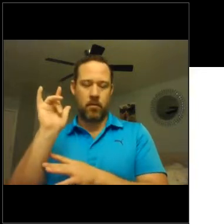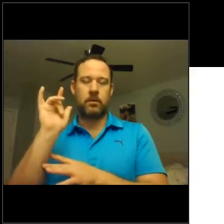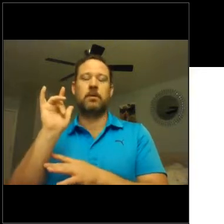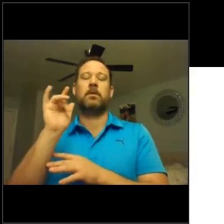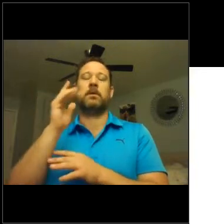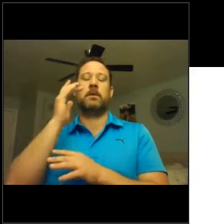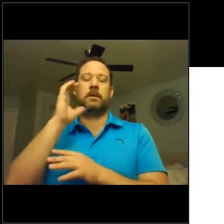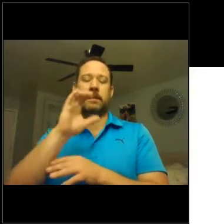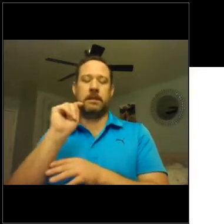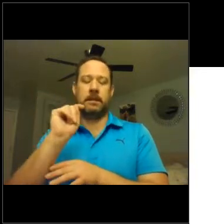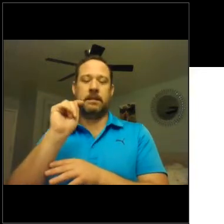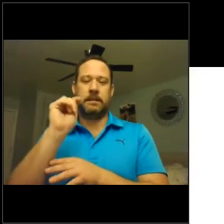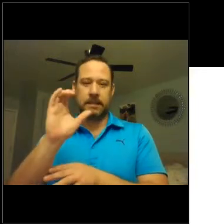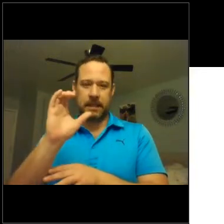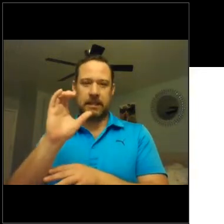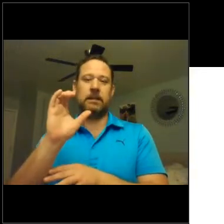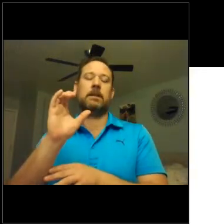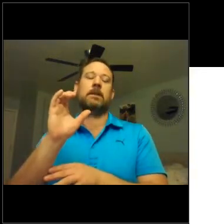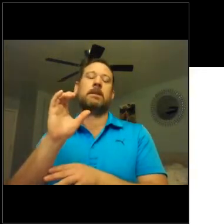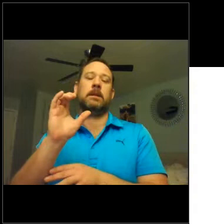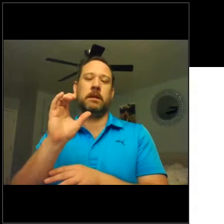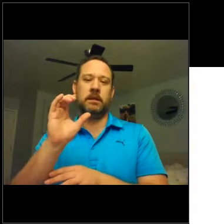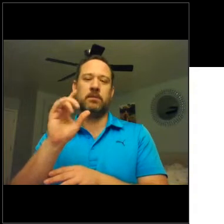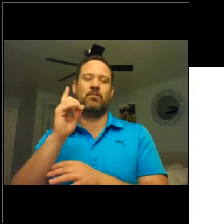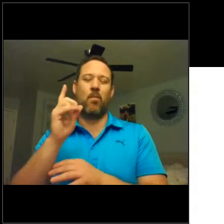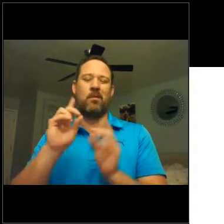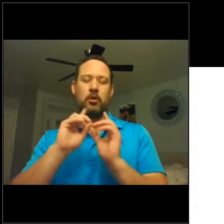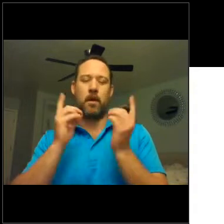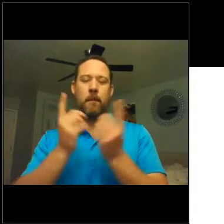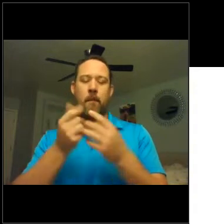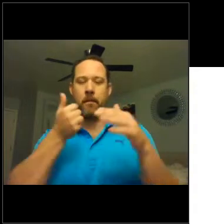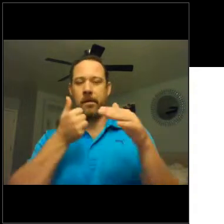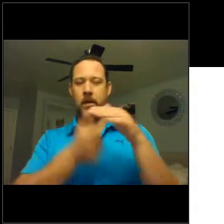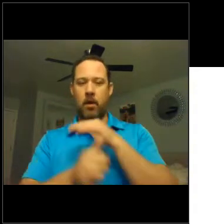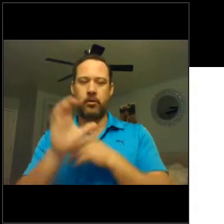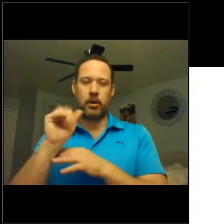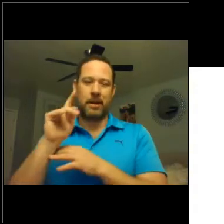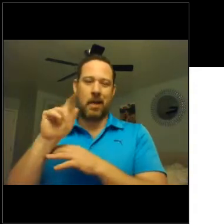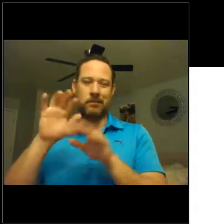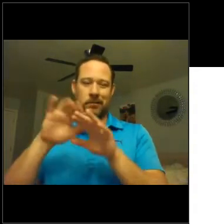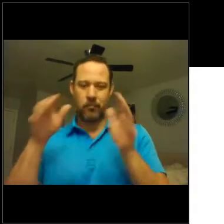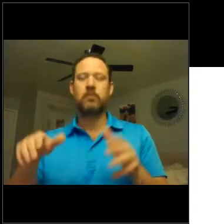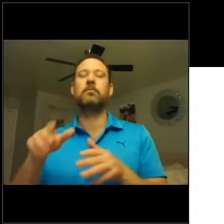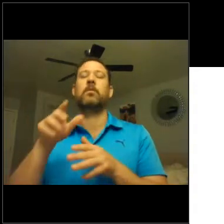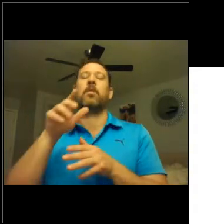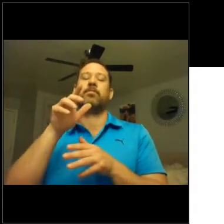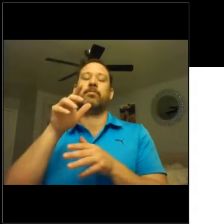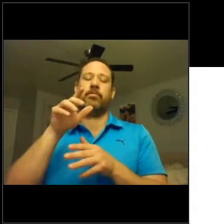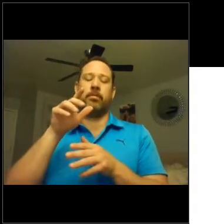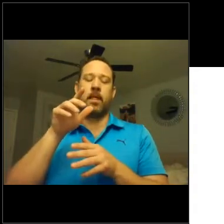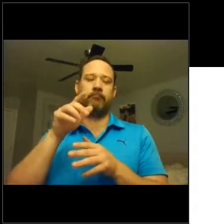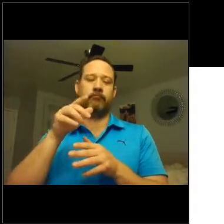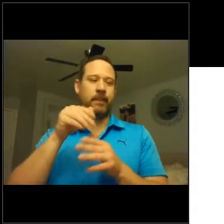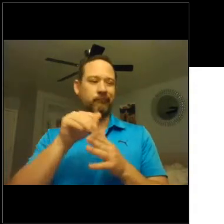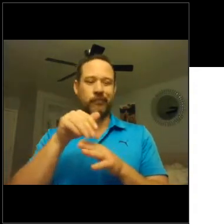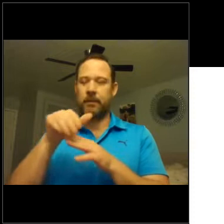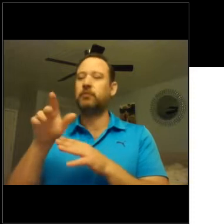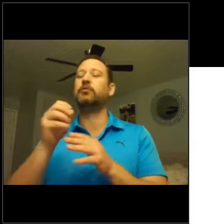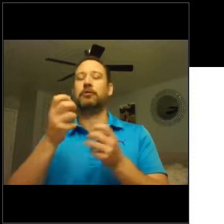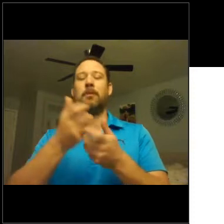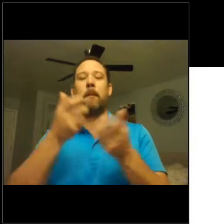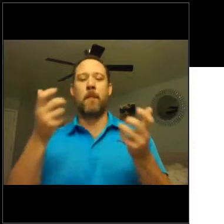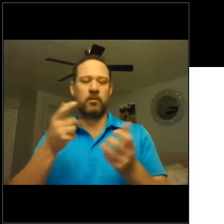California Transportation Commission is one of the departments under the CalSTA umbrella that administers a good chunk of